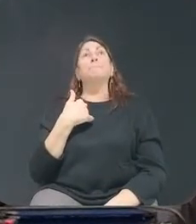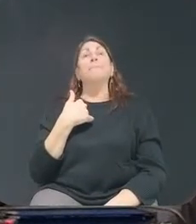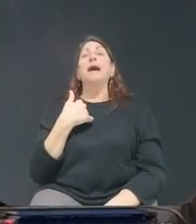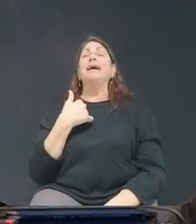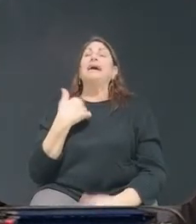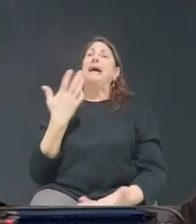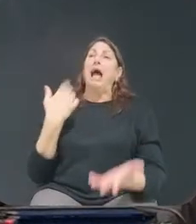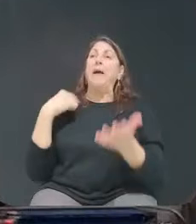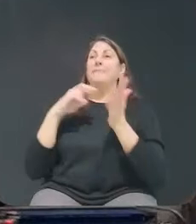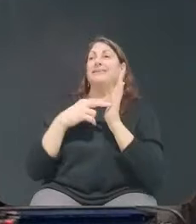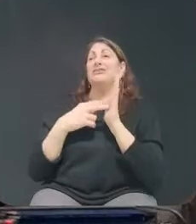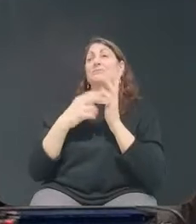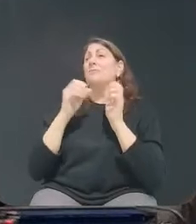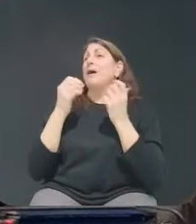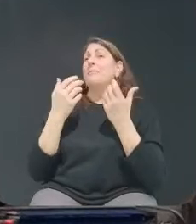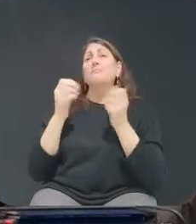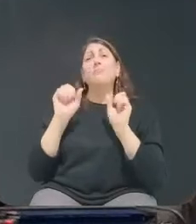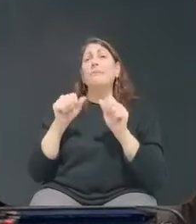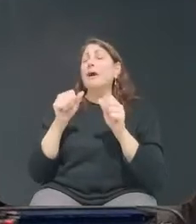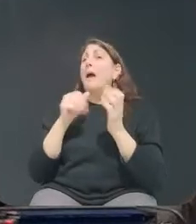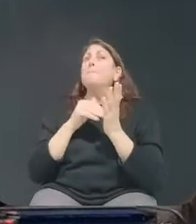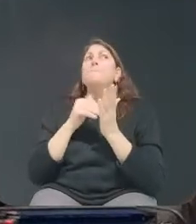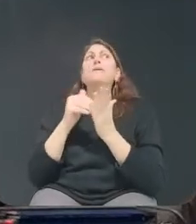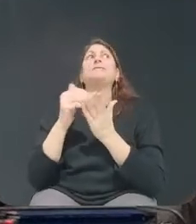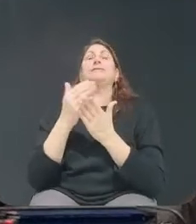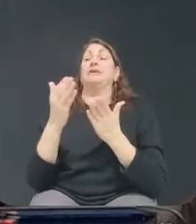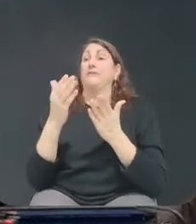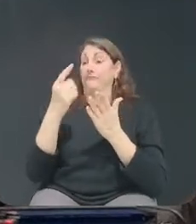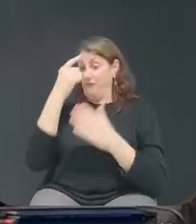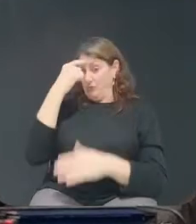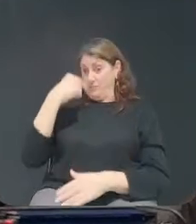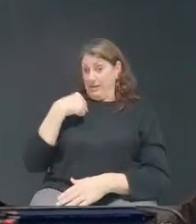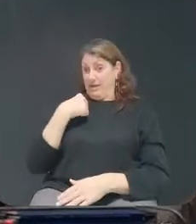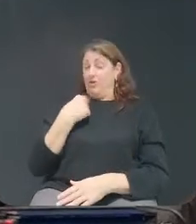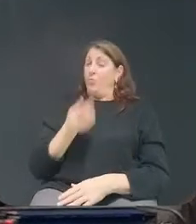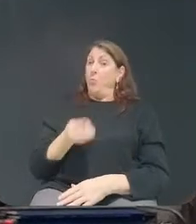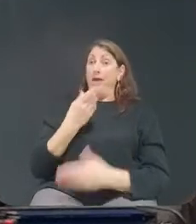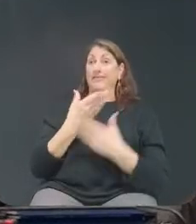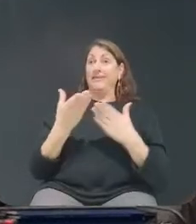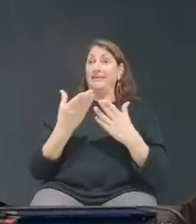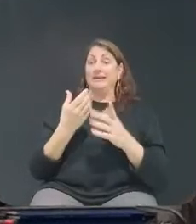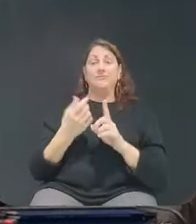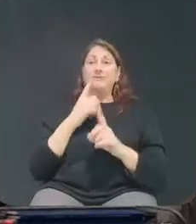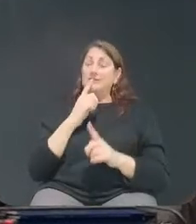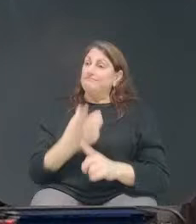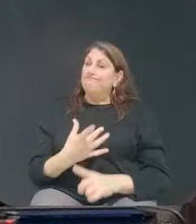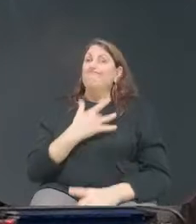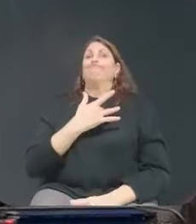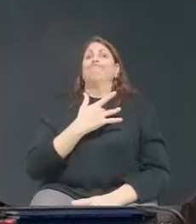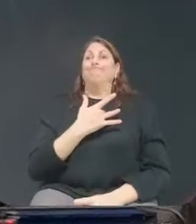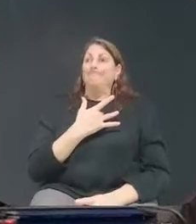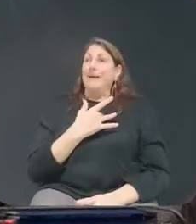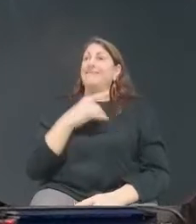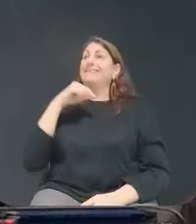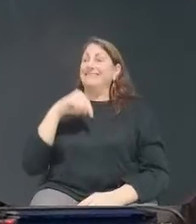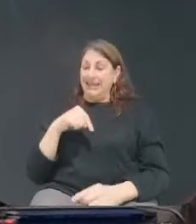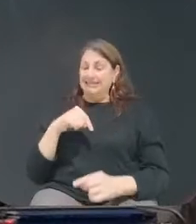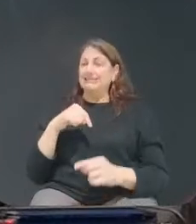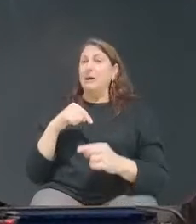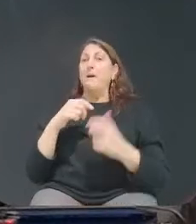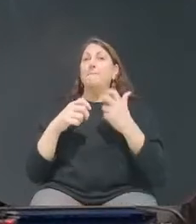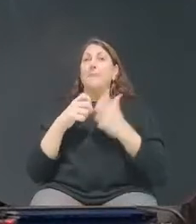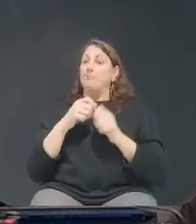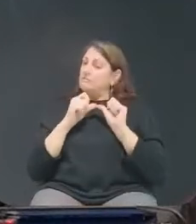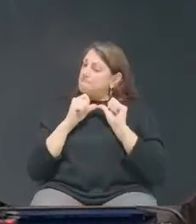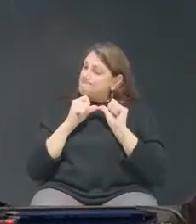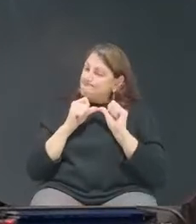I mean, there's probably a million things. I mean, for me, overall on this topic, the one thing that strikes me is how persistent it is, and we just